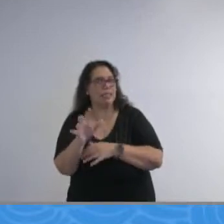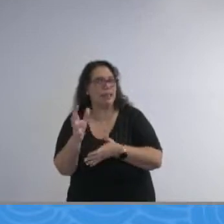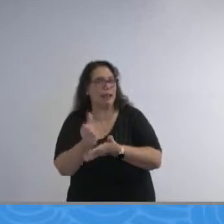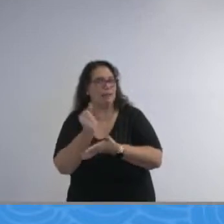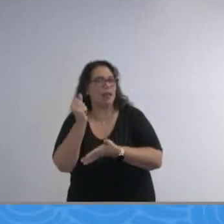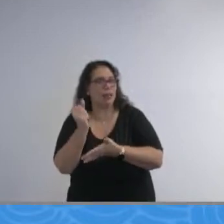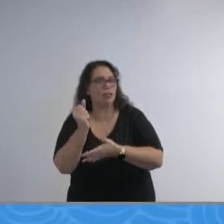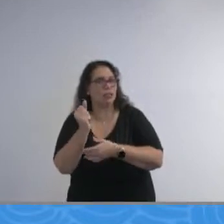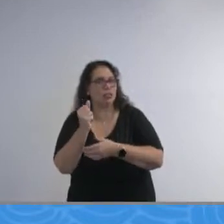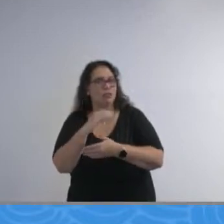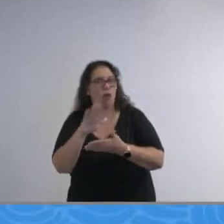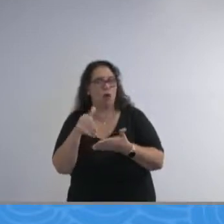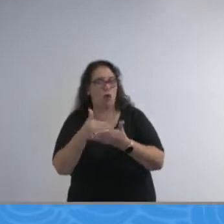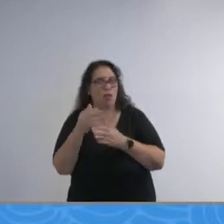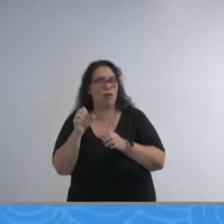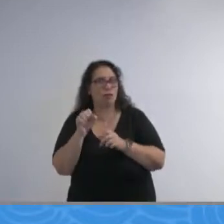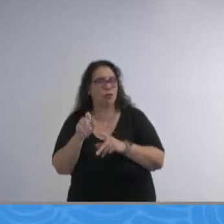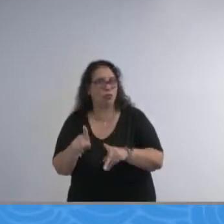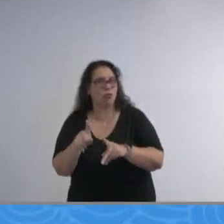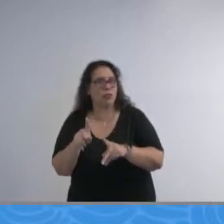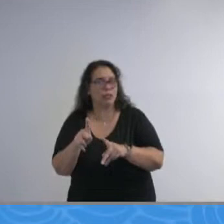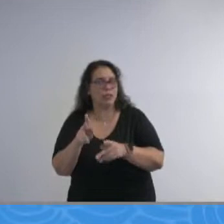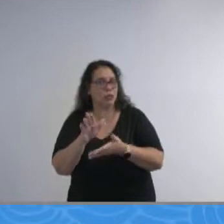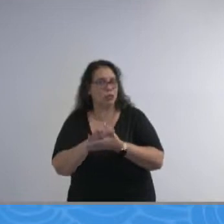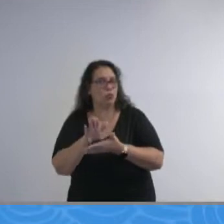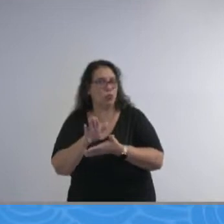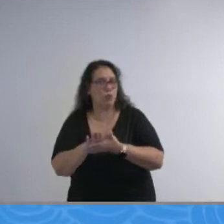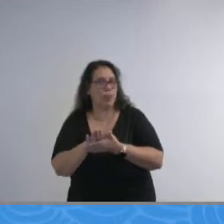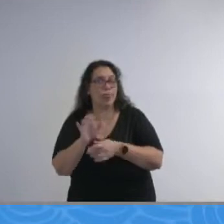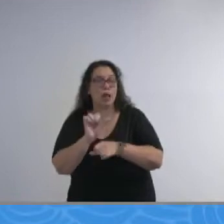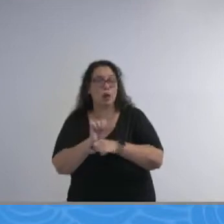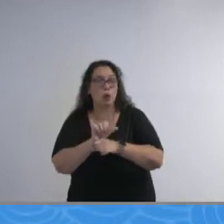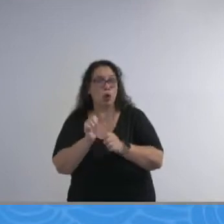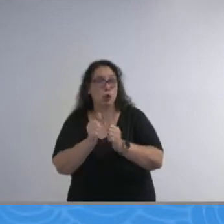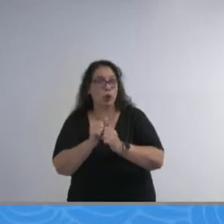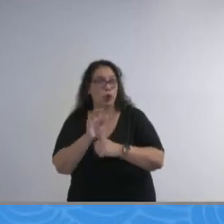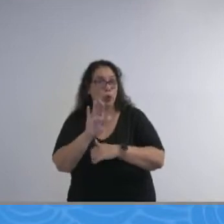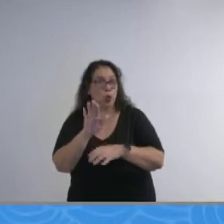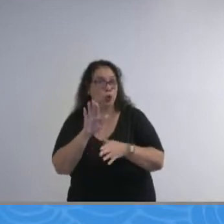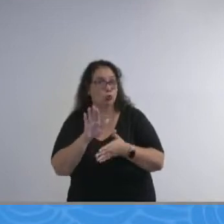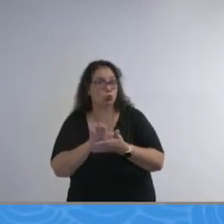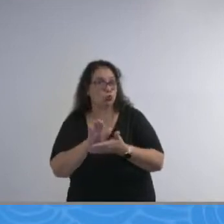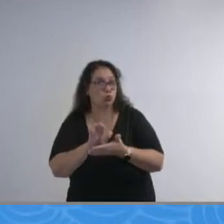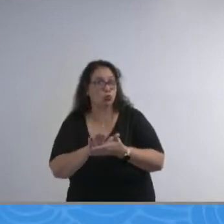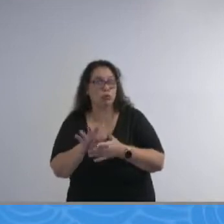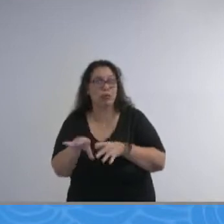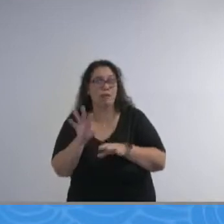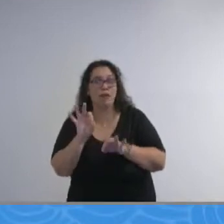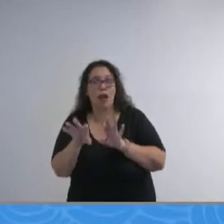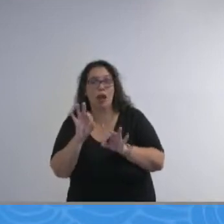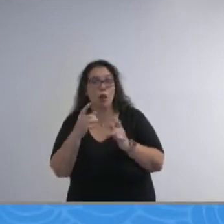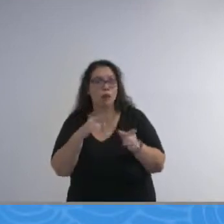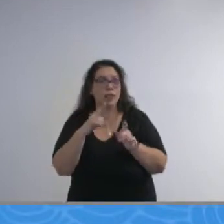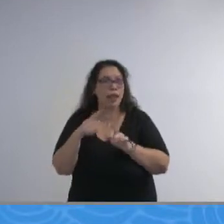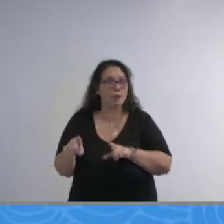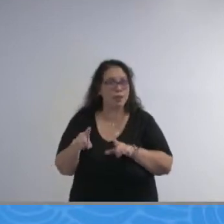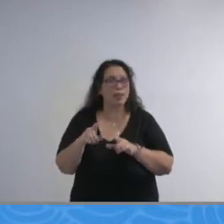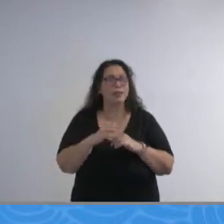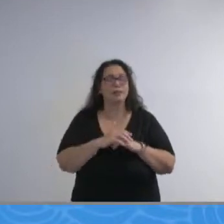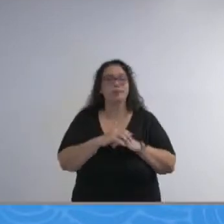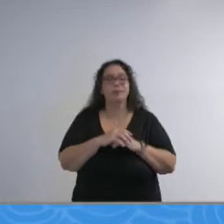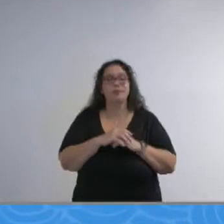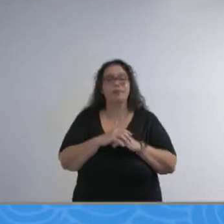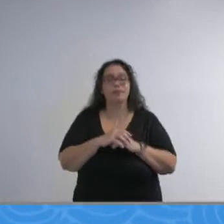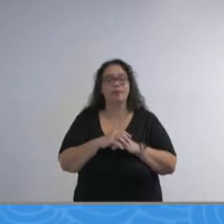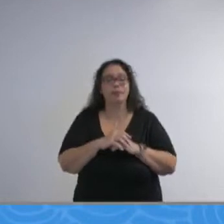advantage of all of those opportunities and work with your schools to find out what's happening within their schools